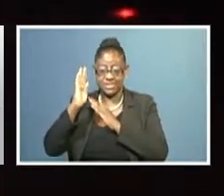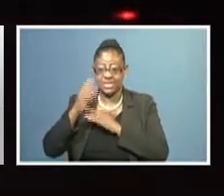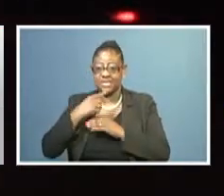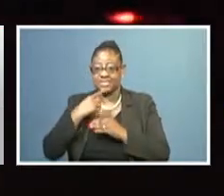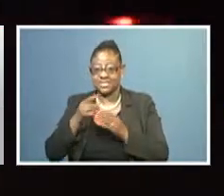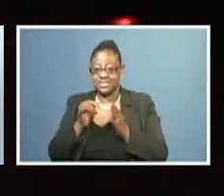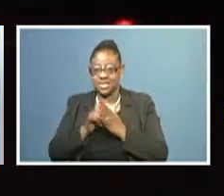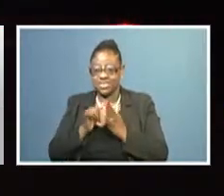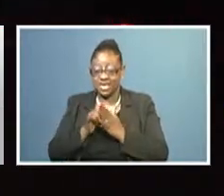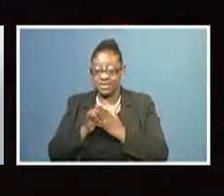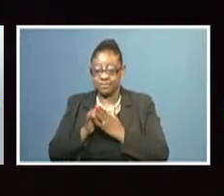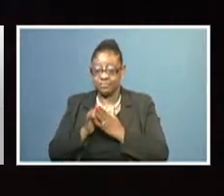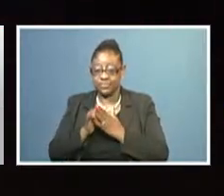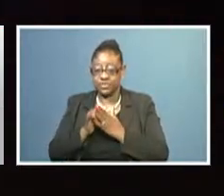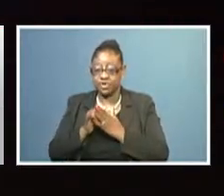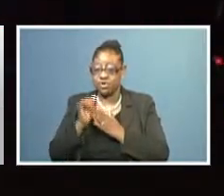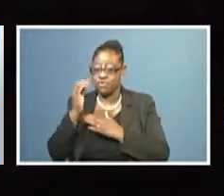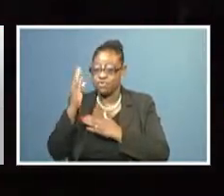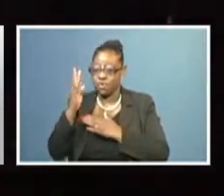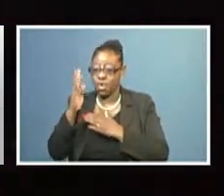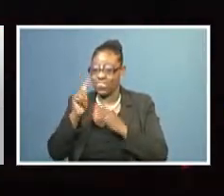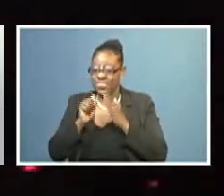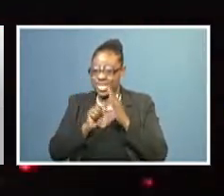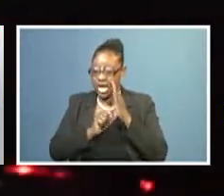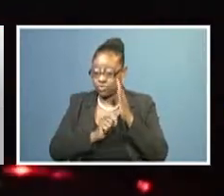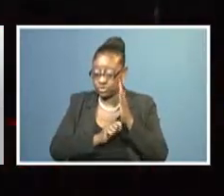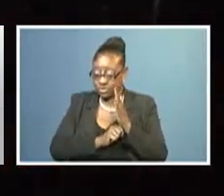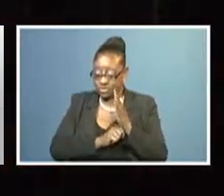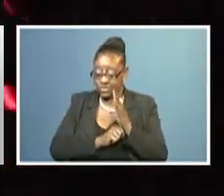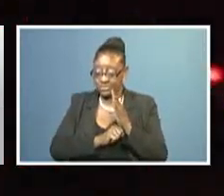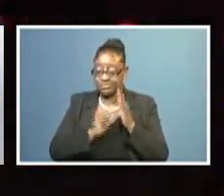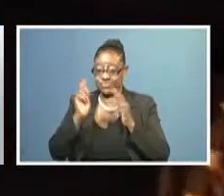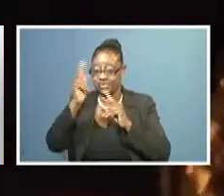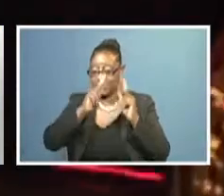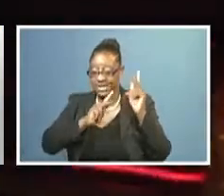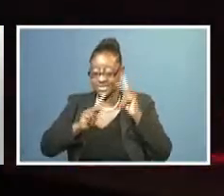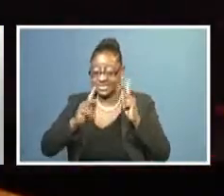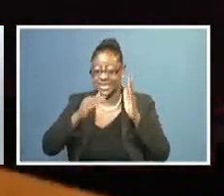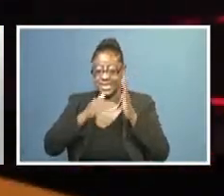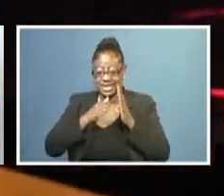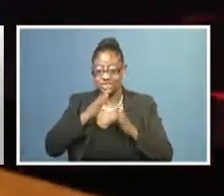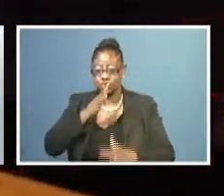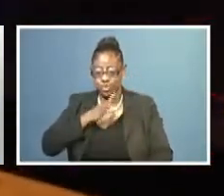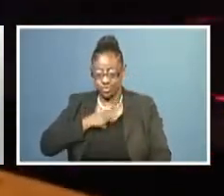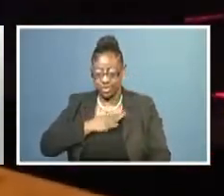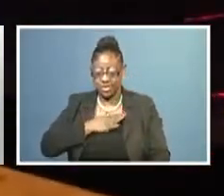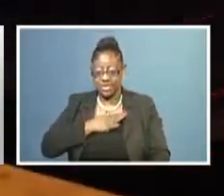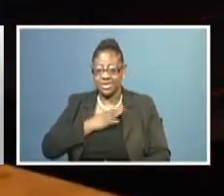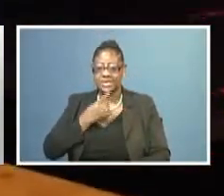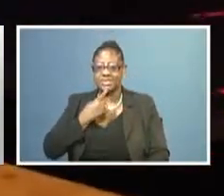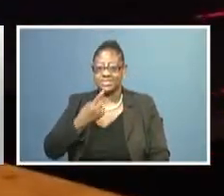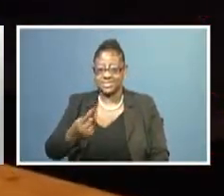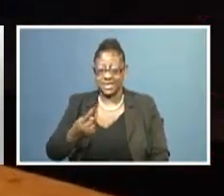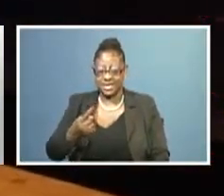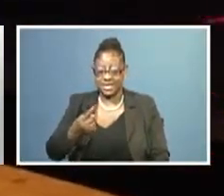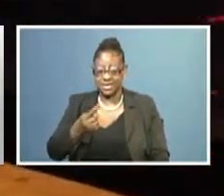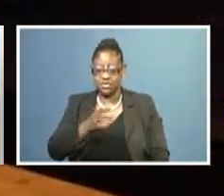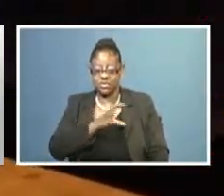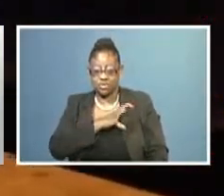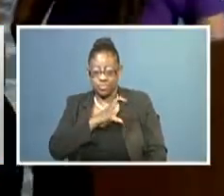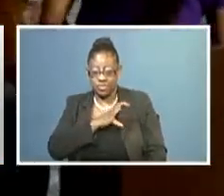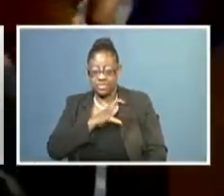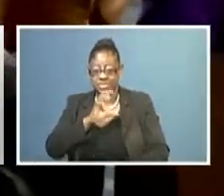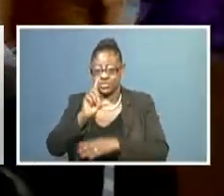she cited that just under 4,000 incidents of domestic violence against women were reported to police in the Bahamas